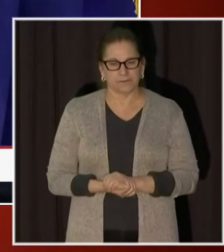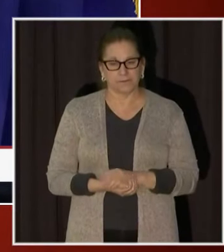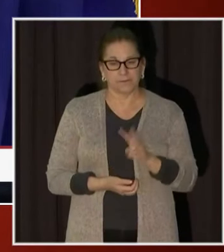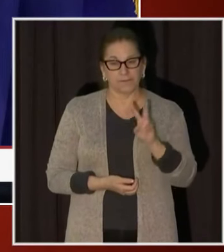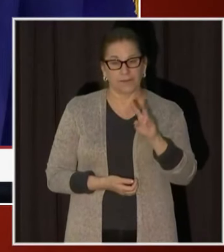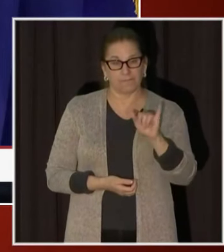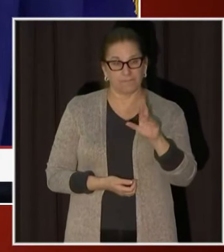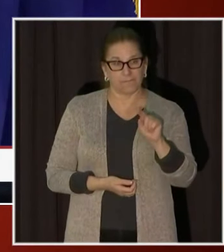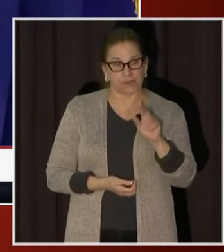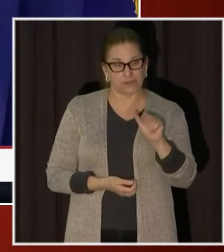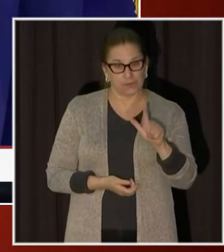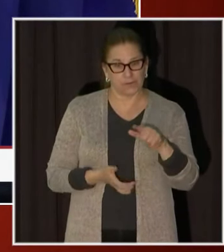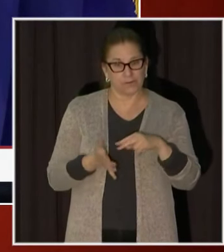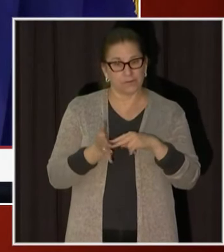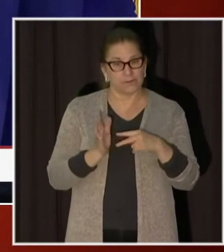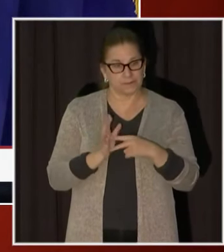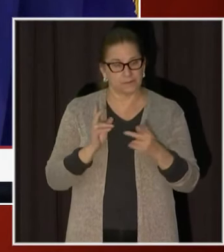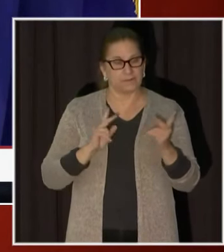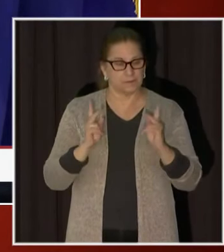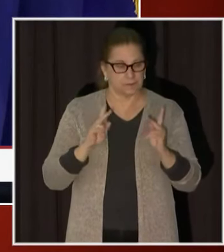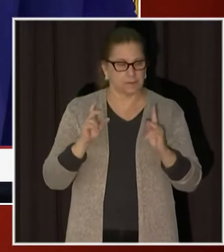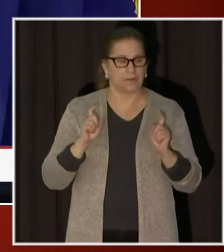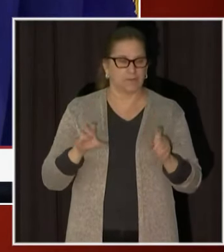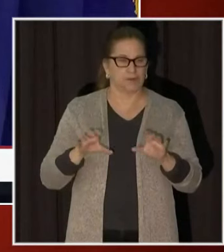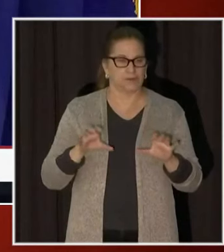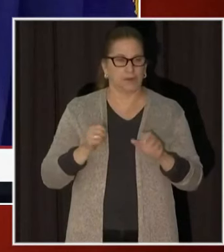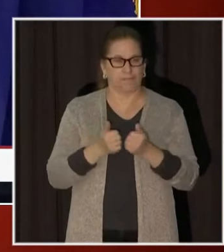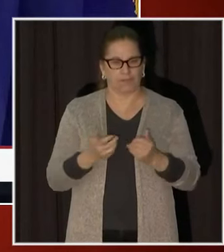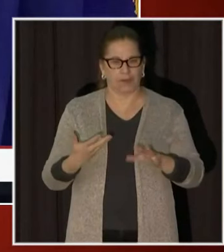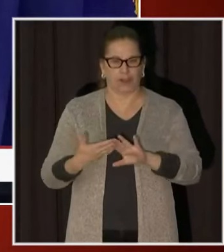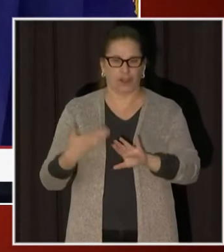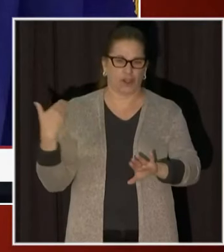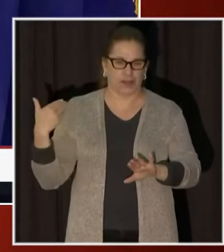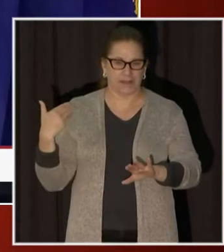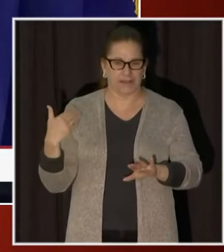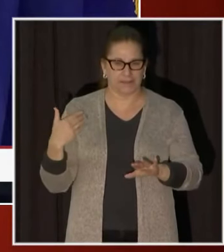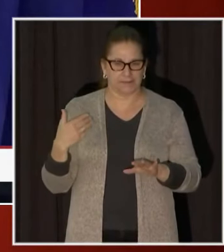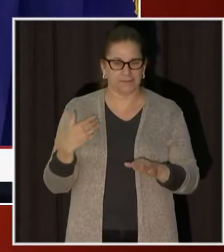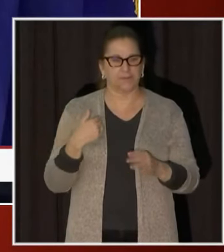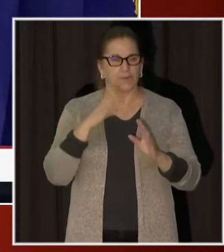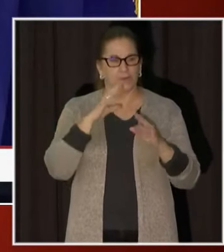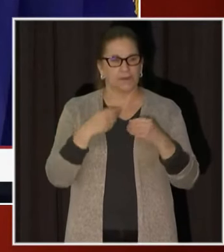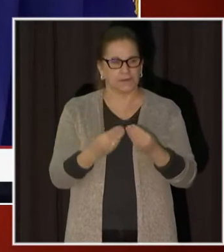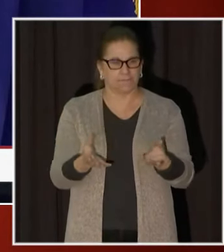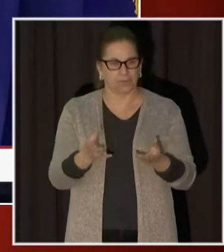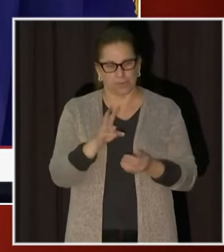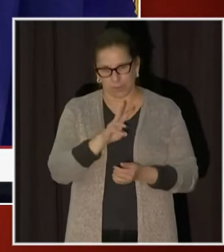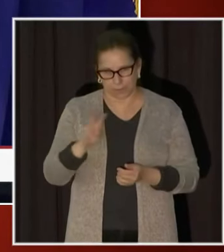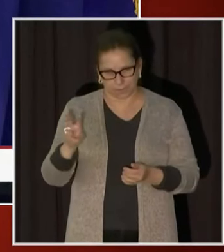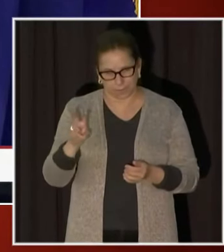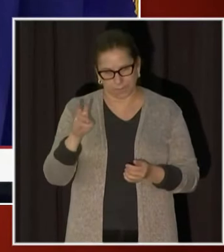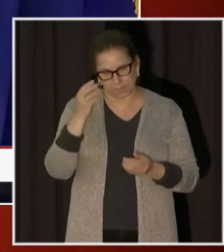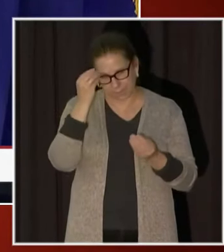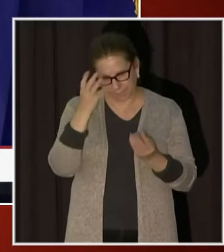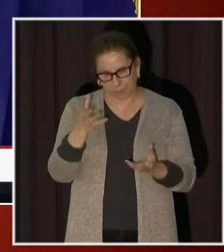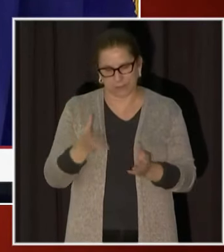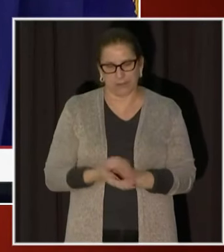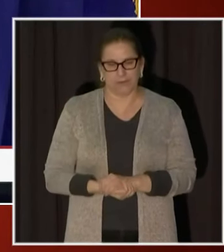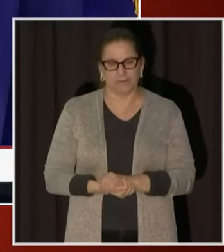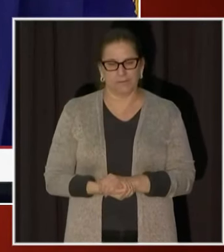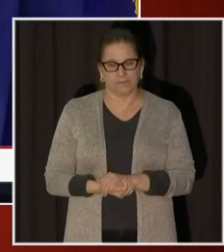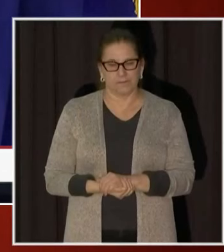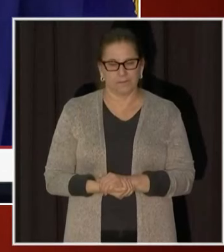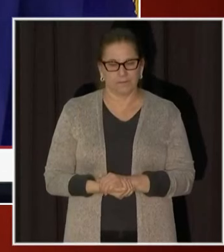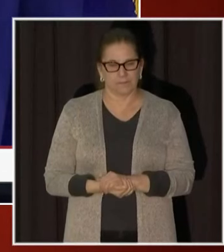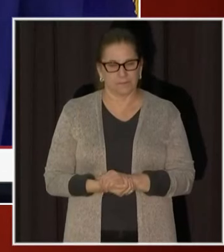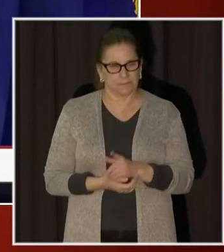to register, and then they will be given a link, and then there will be careful controls, I know,